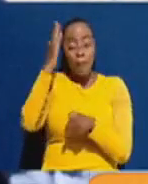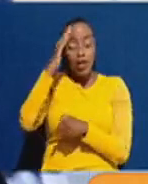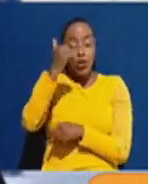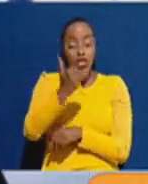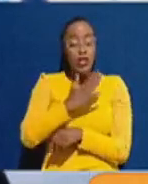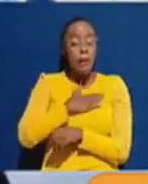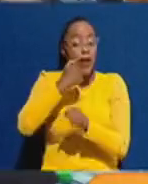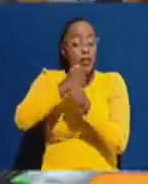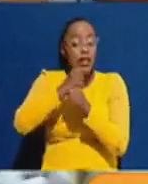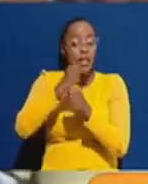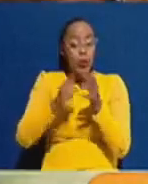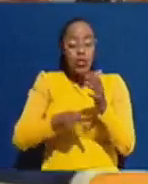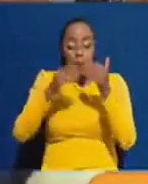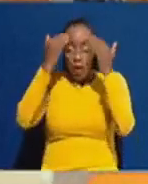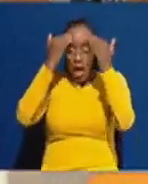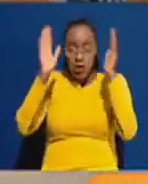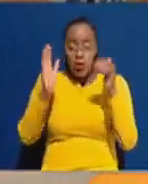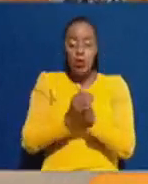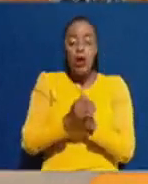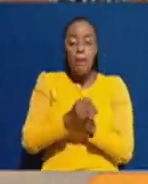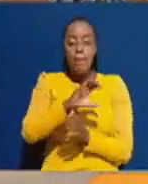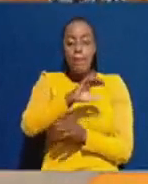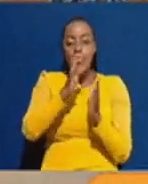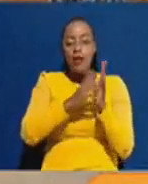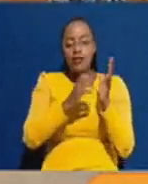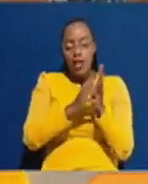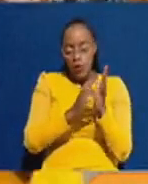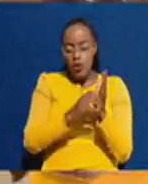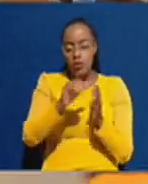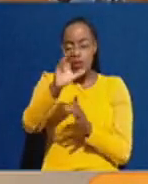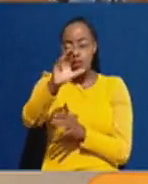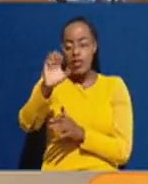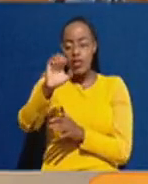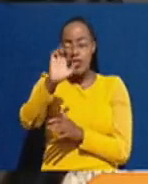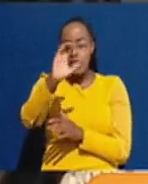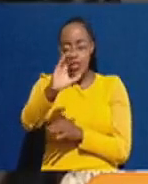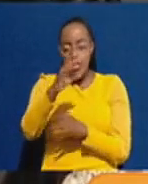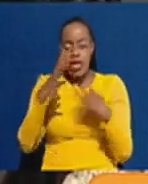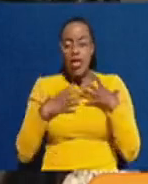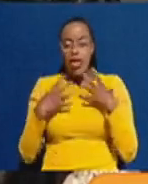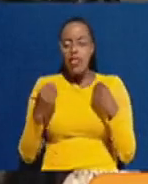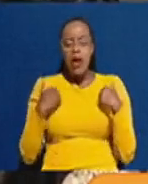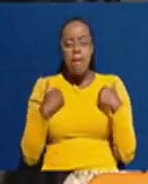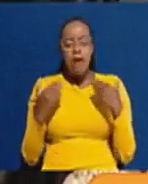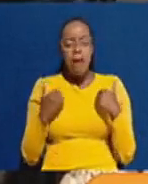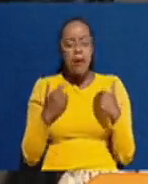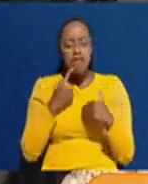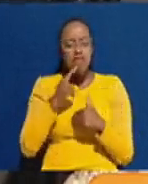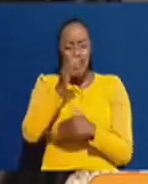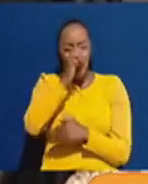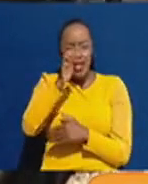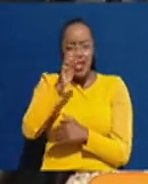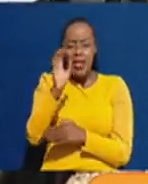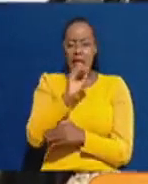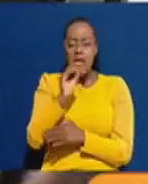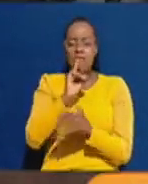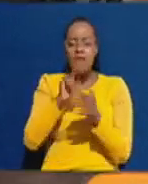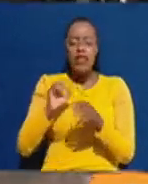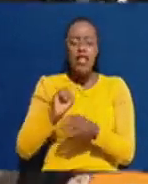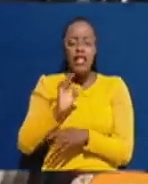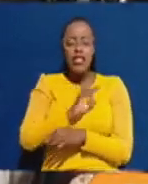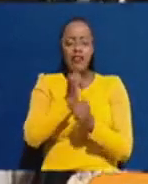yangu alifanya nini. Machakos County Executive Member for Health Daniel Yumbia has however denied the allegations of negligence, saying that the staff